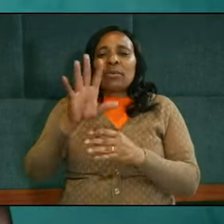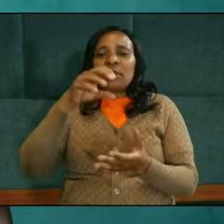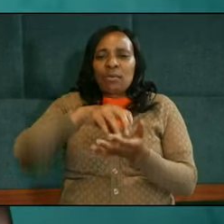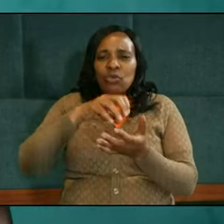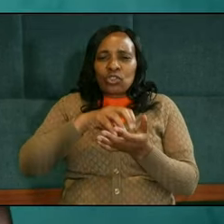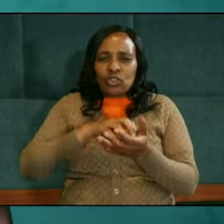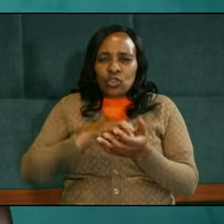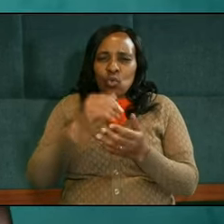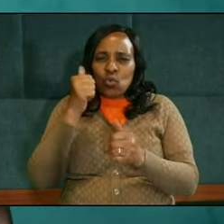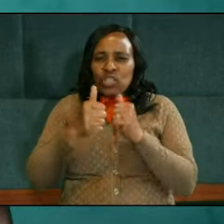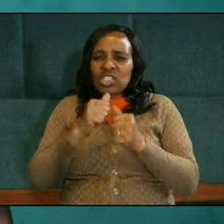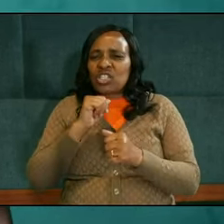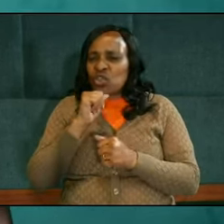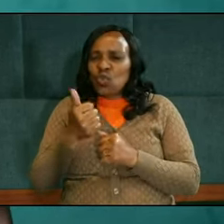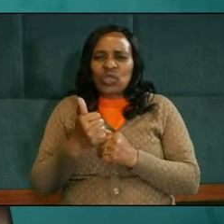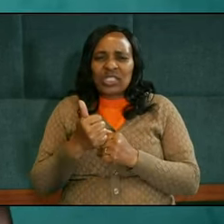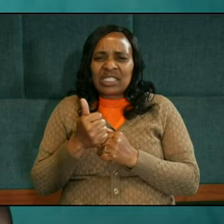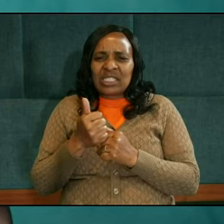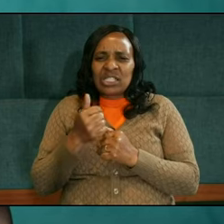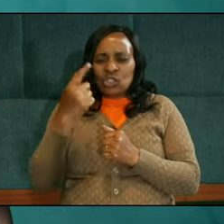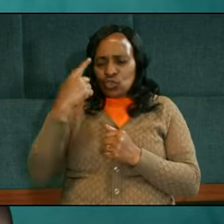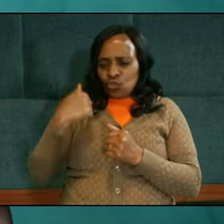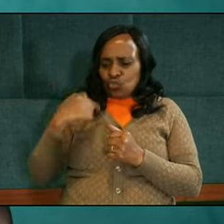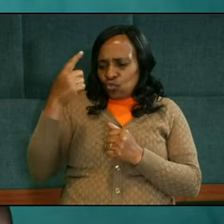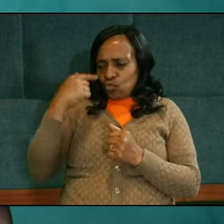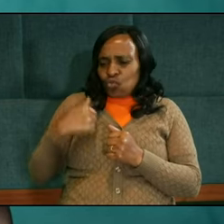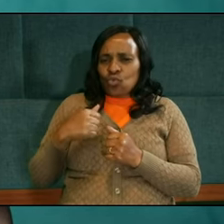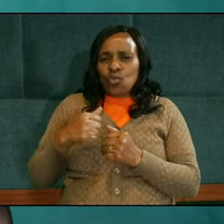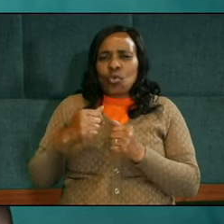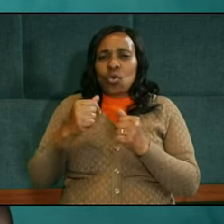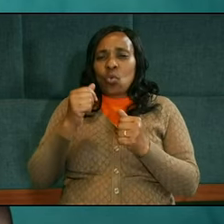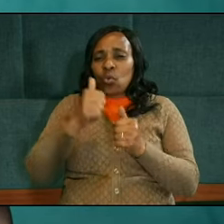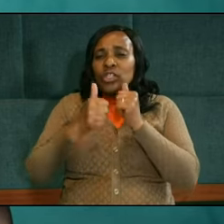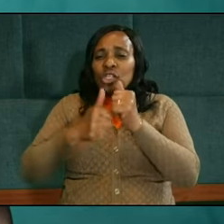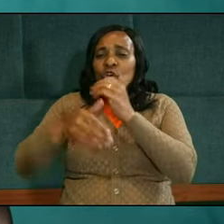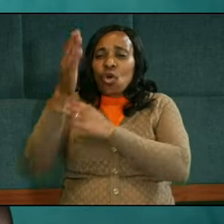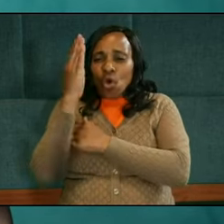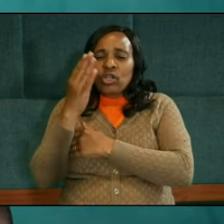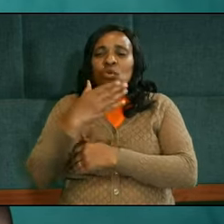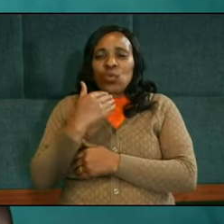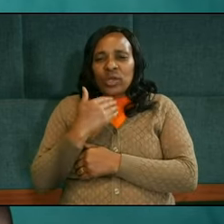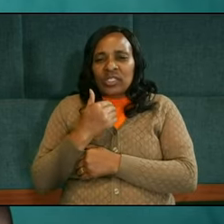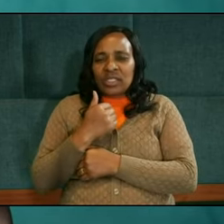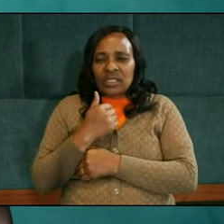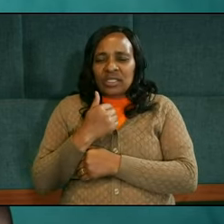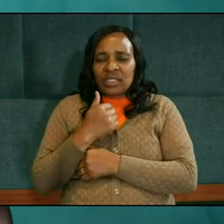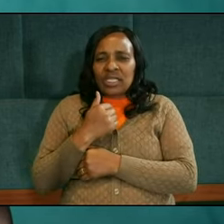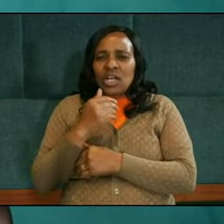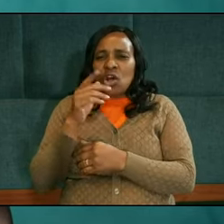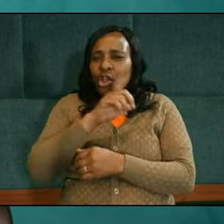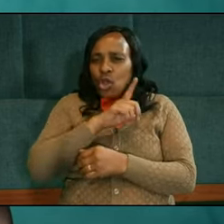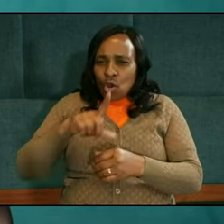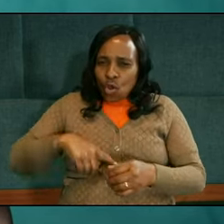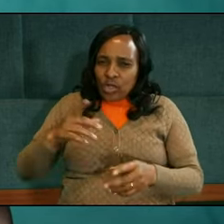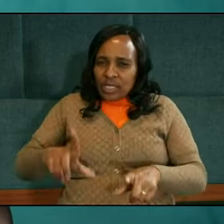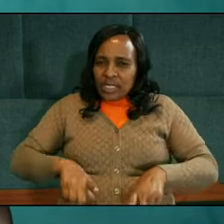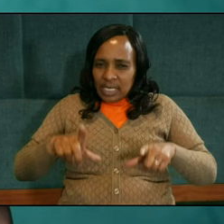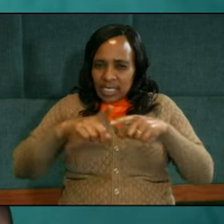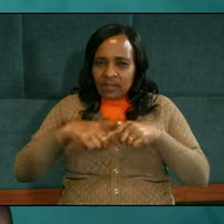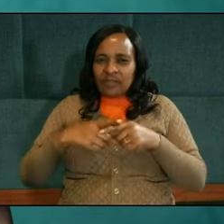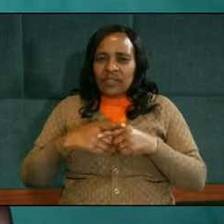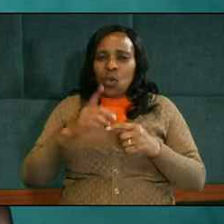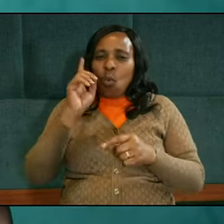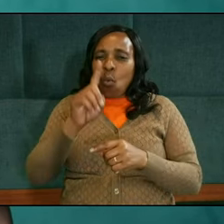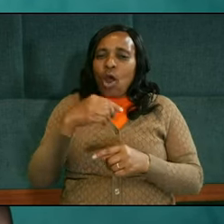not overshadowing the fact that God reigns over you, that God exists, and he's